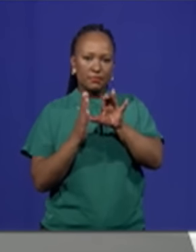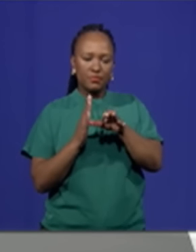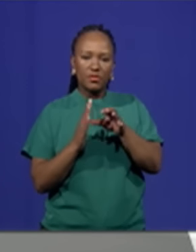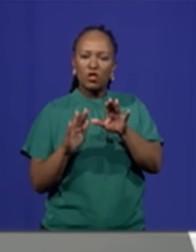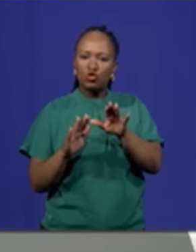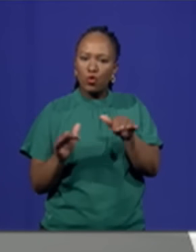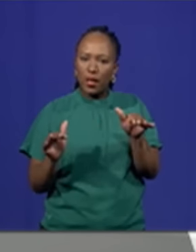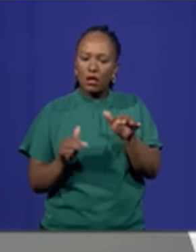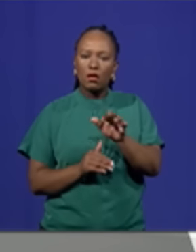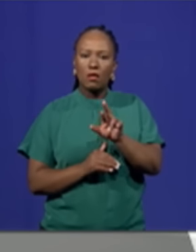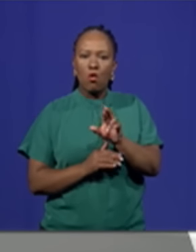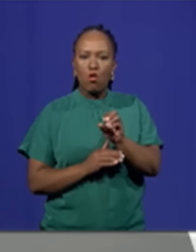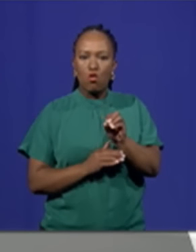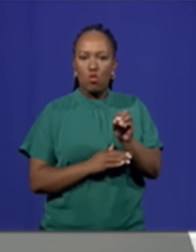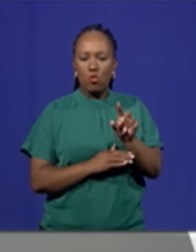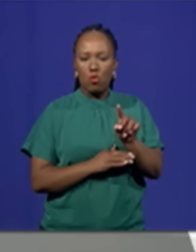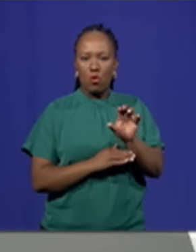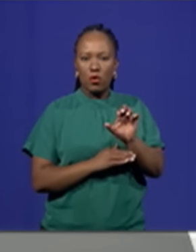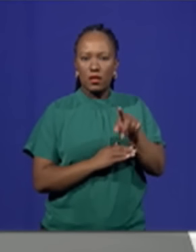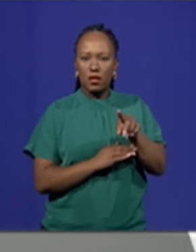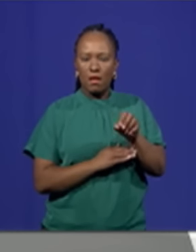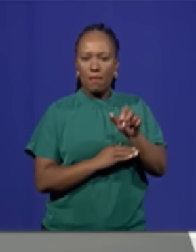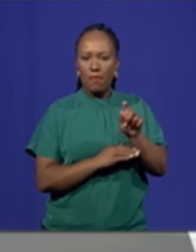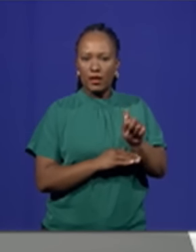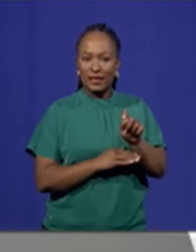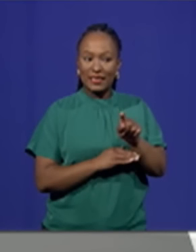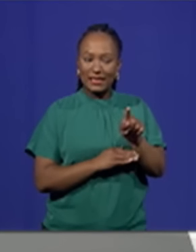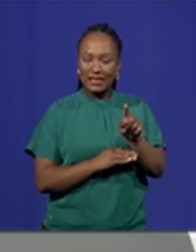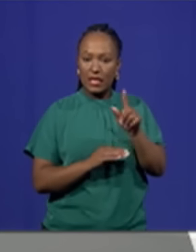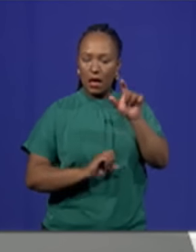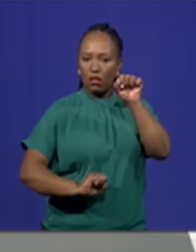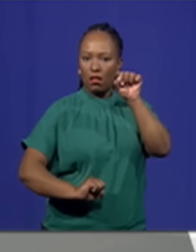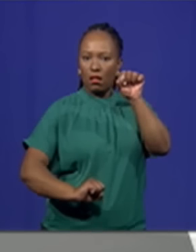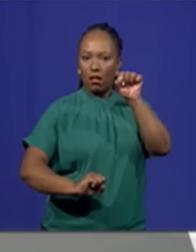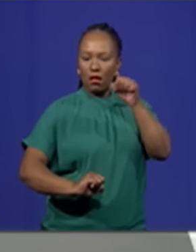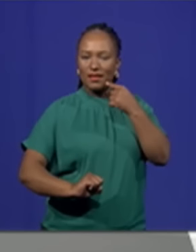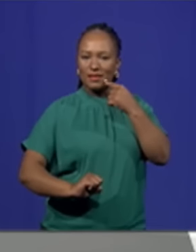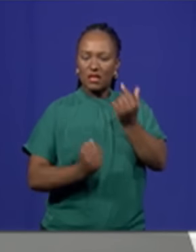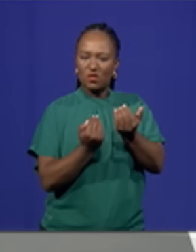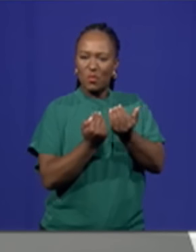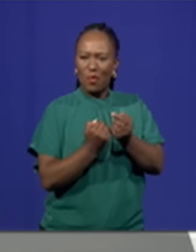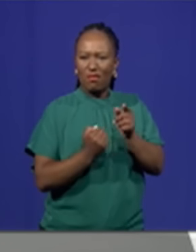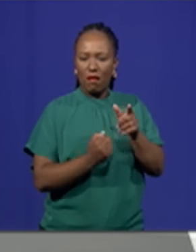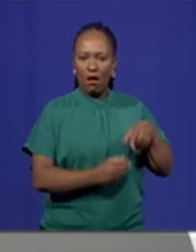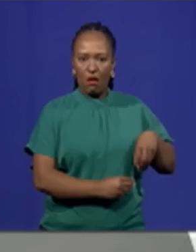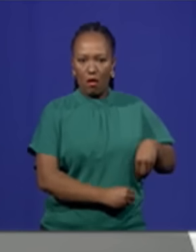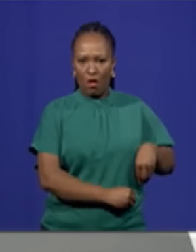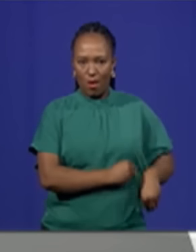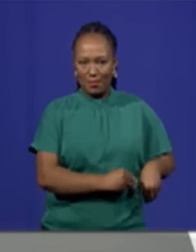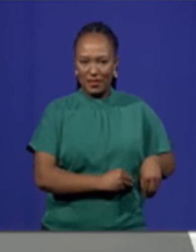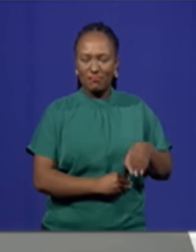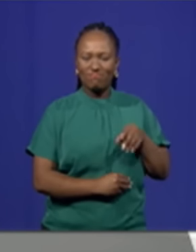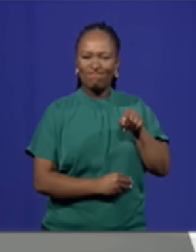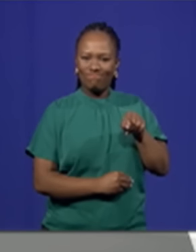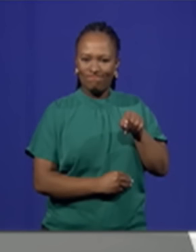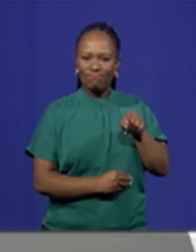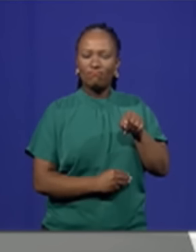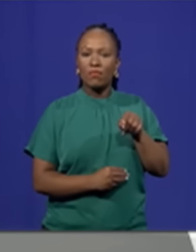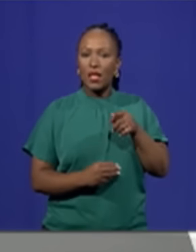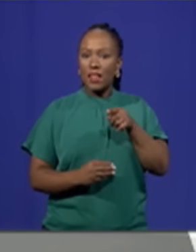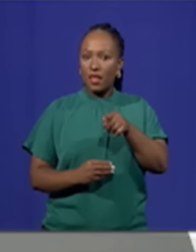mo Johannesburg ba lotofaditse setheo seno ka bonwenwe tshwaro e makgwakgwa ga mmogo le tlhaolele. Baithuti ba rulagantse mogwanto kwa ntle